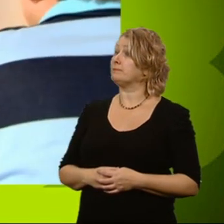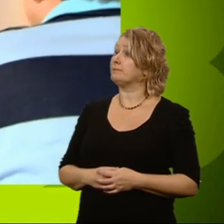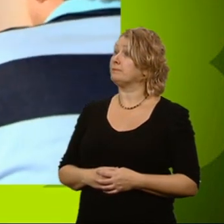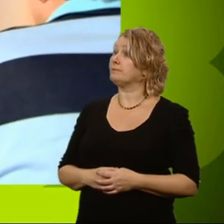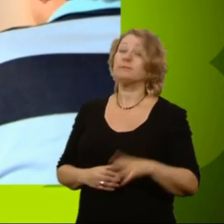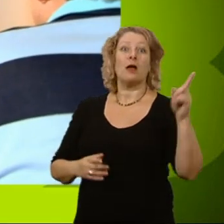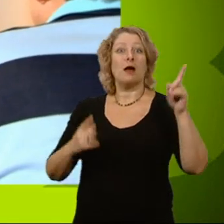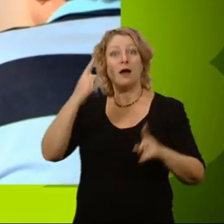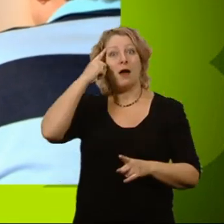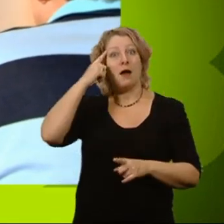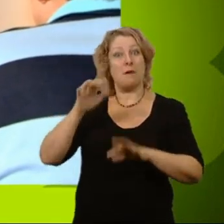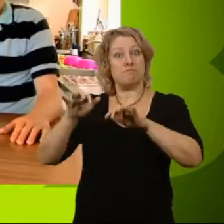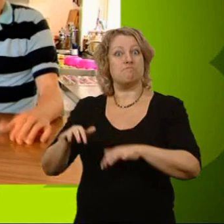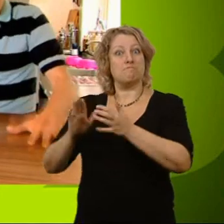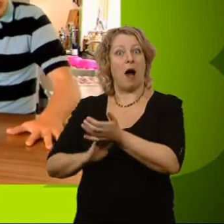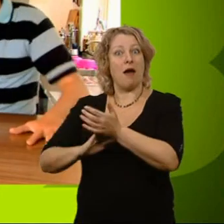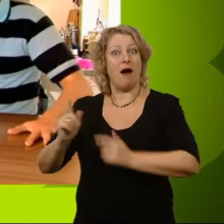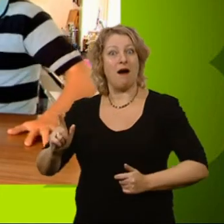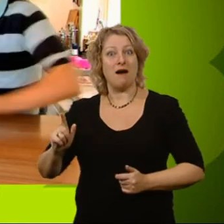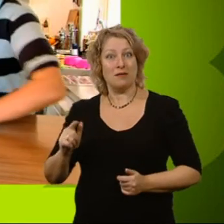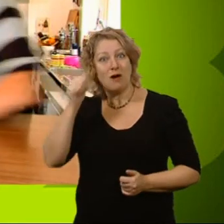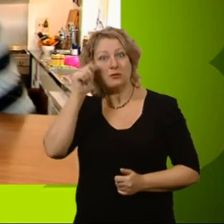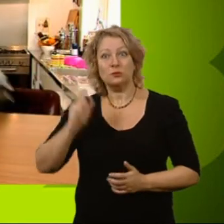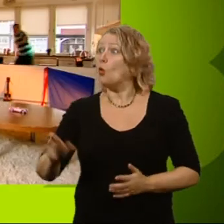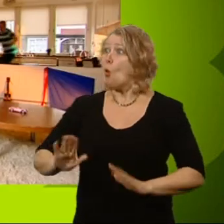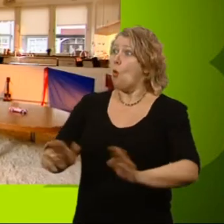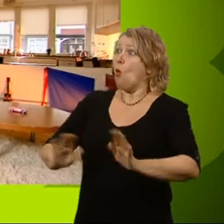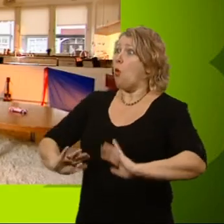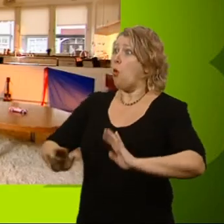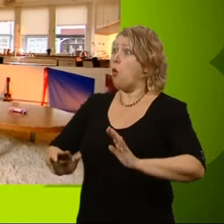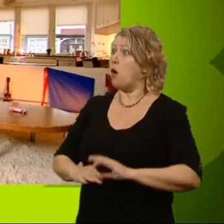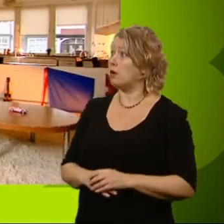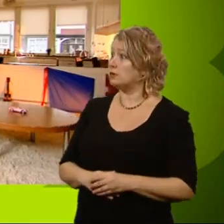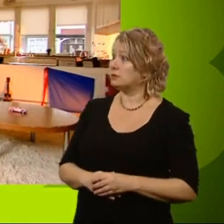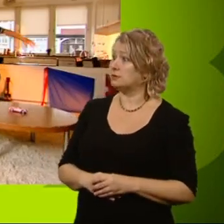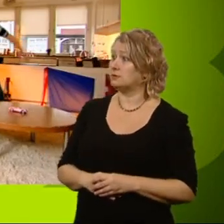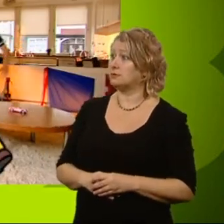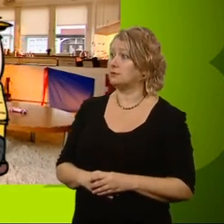I know, let's boot up Mother. She'll know what to do. No! No!